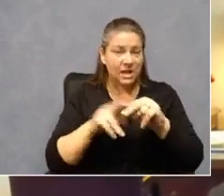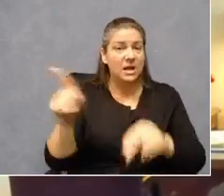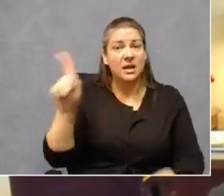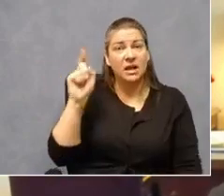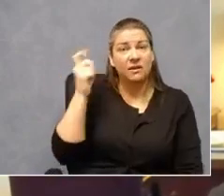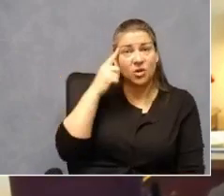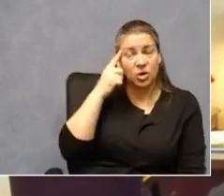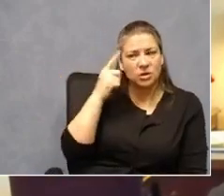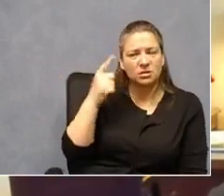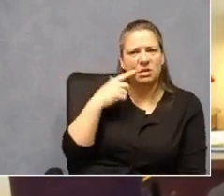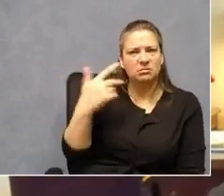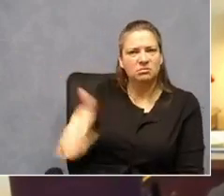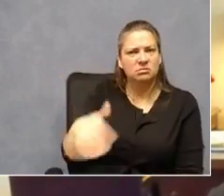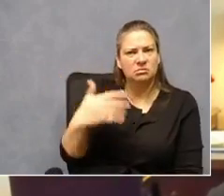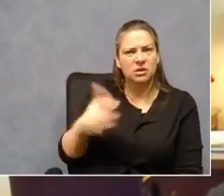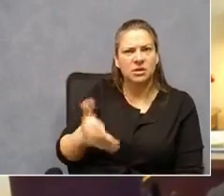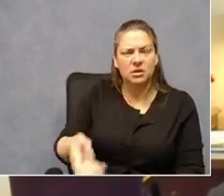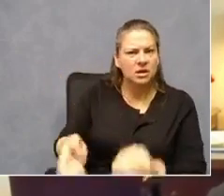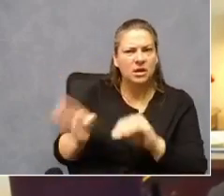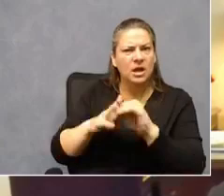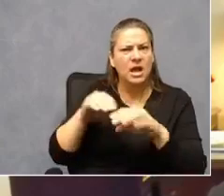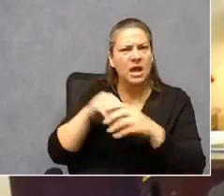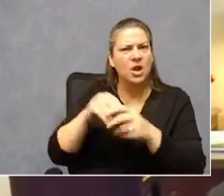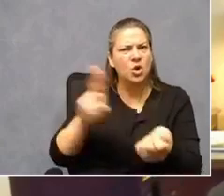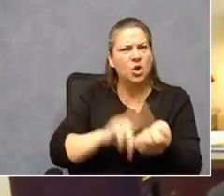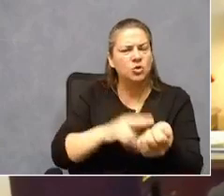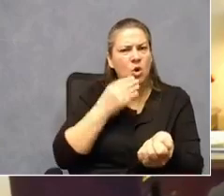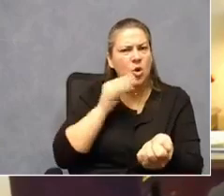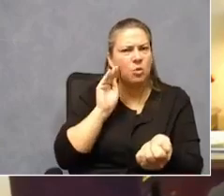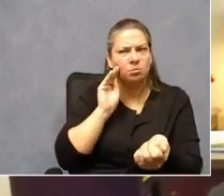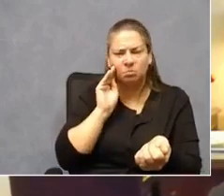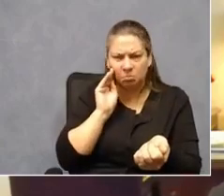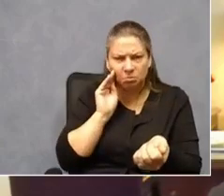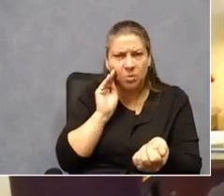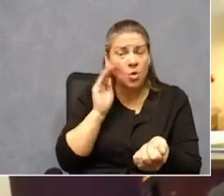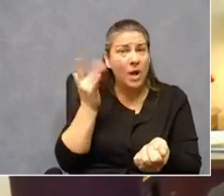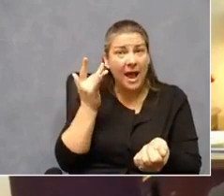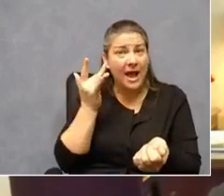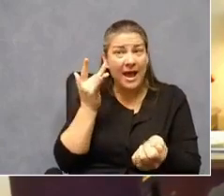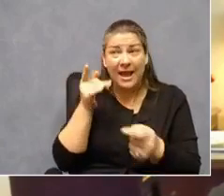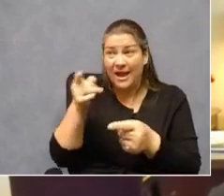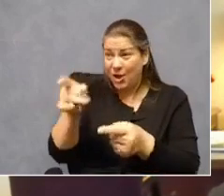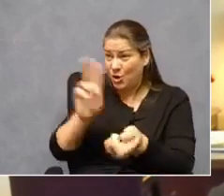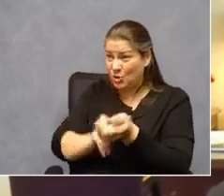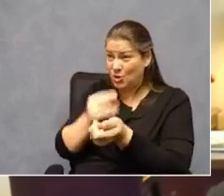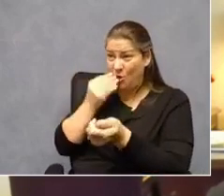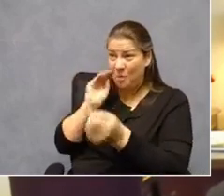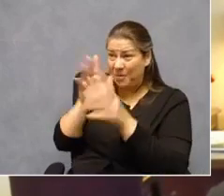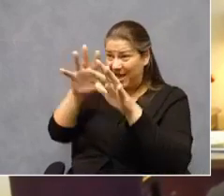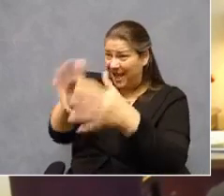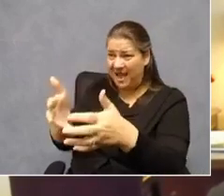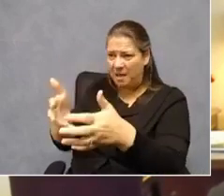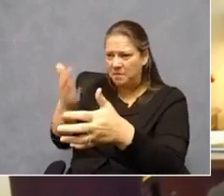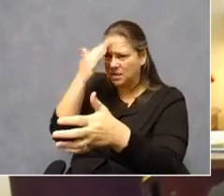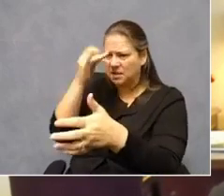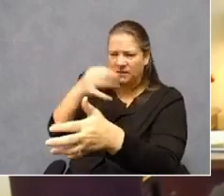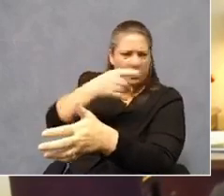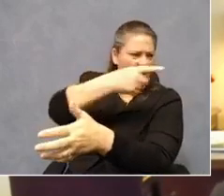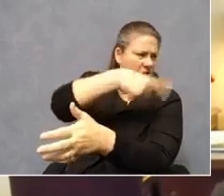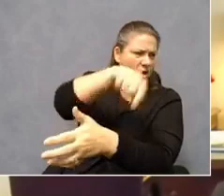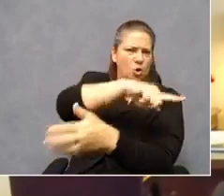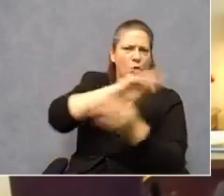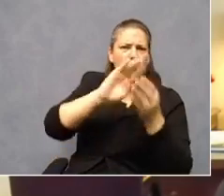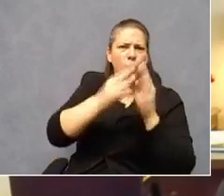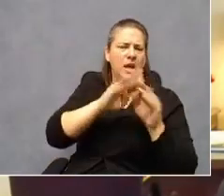alarming increase in long-term care facilities because we're seeing an alarming increase in community spread. It's real.